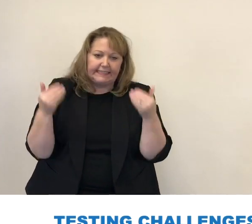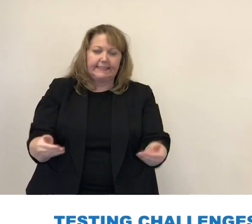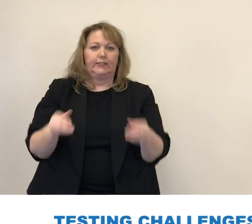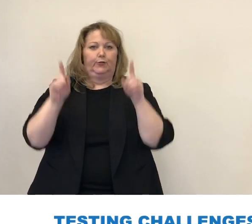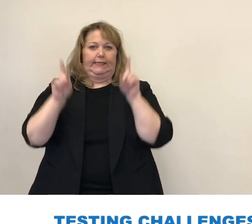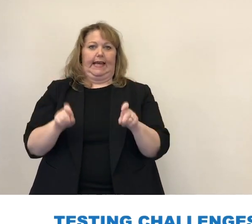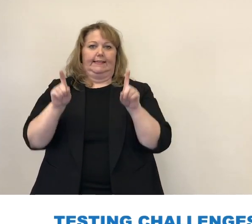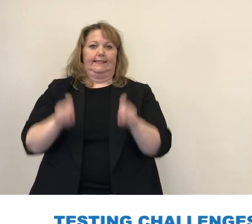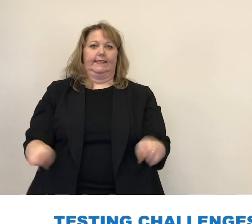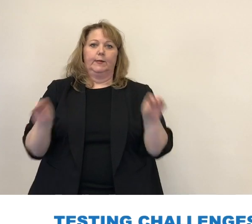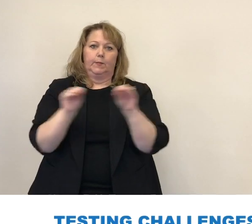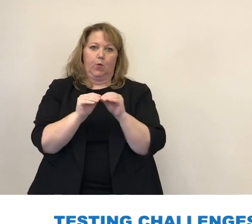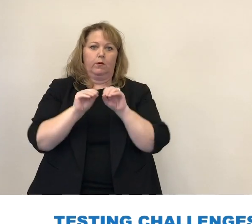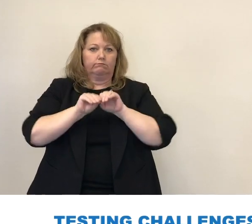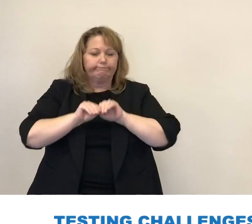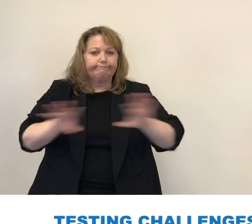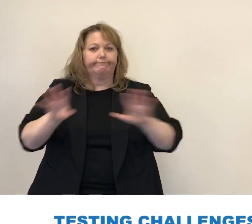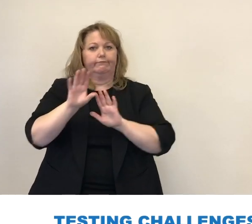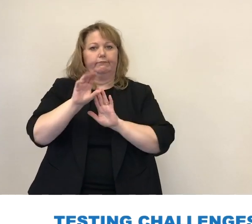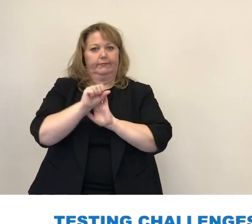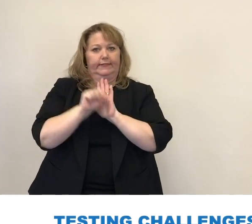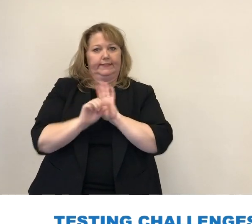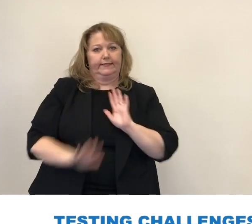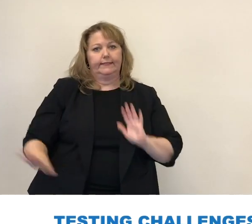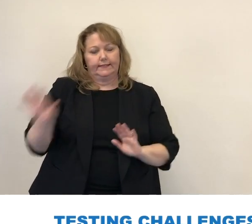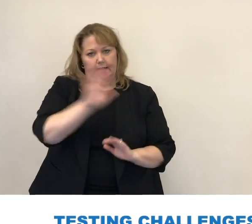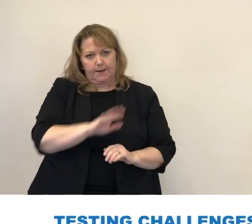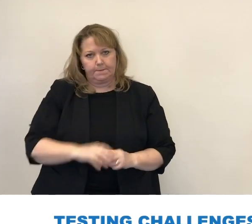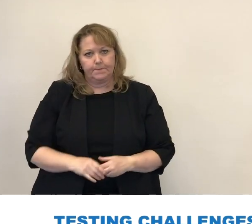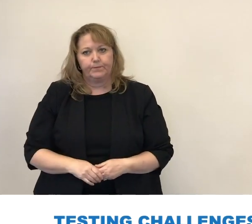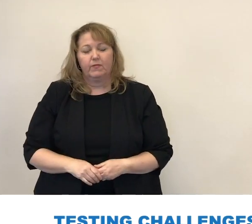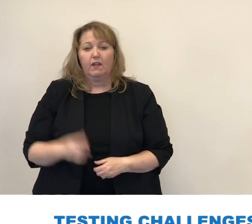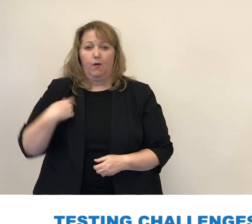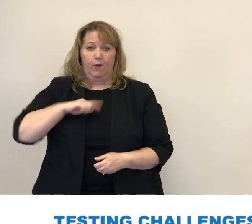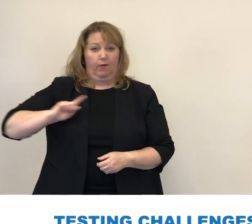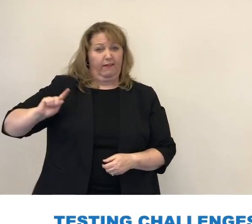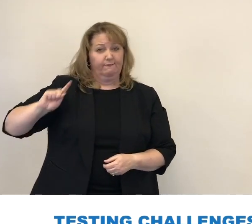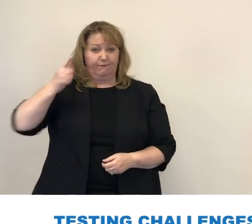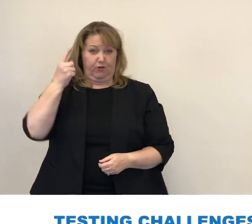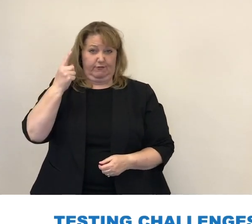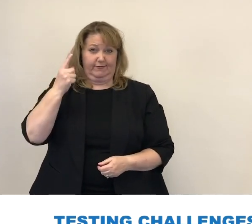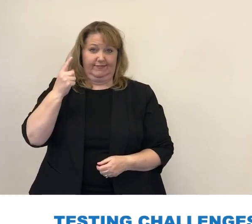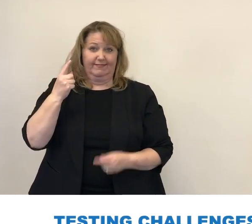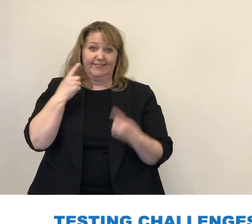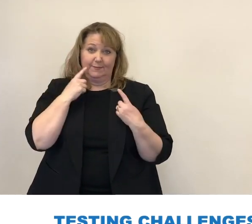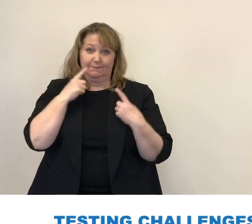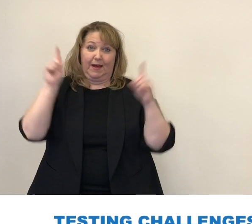going to hear more, I think, about other laboratories doing this. We were the first to get this going.